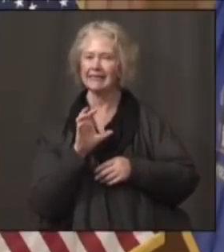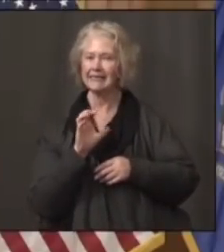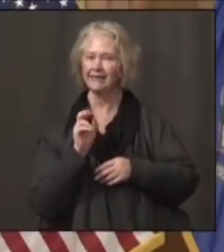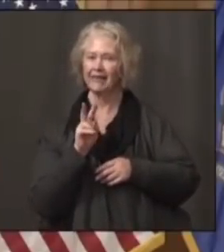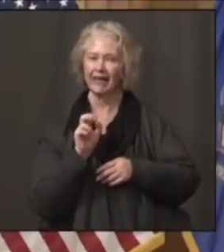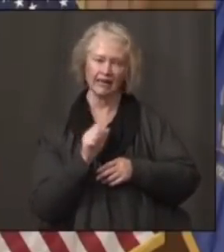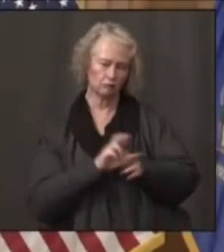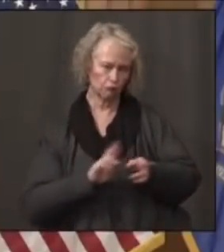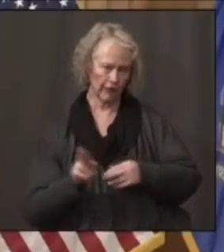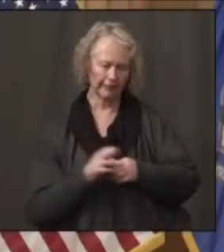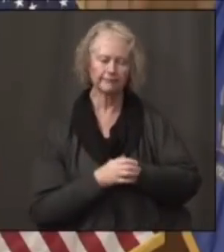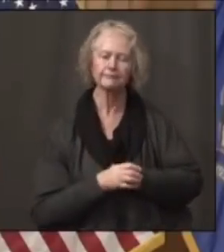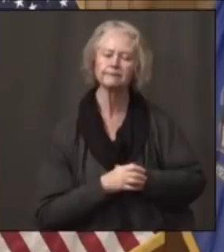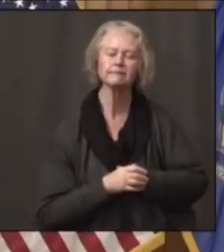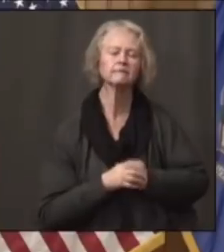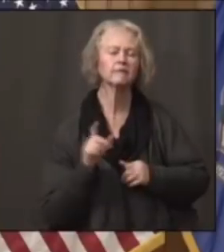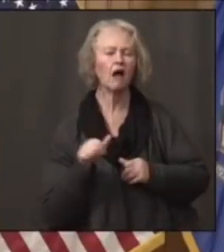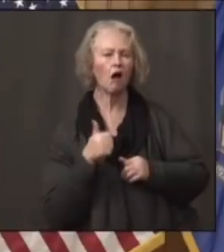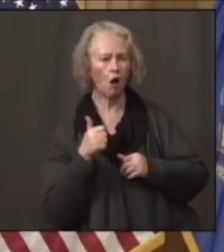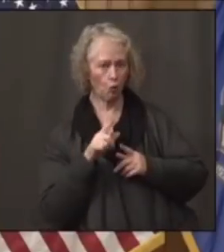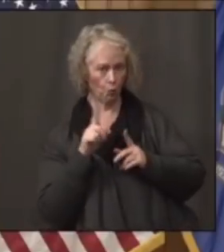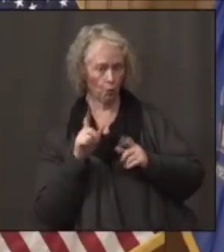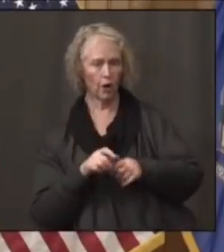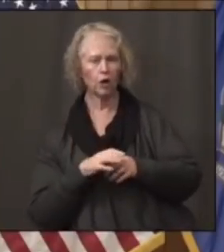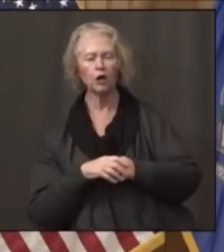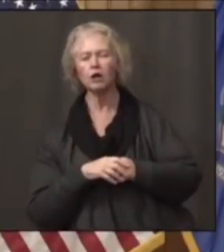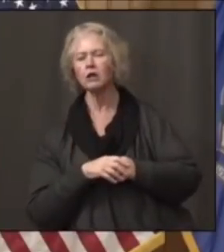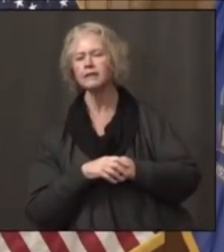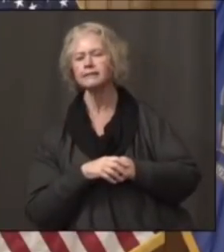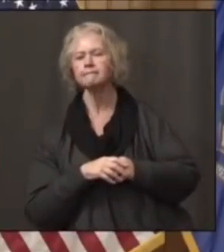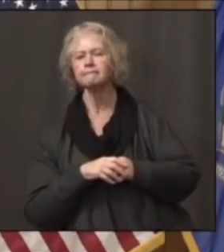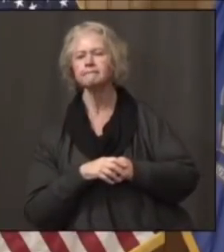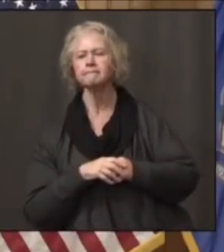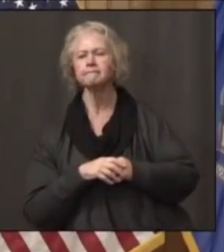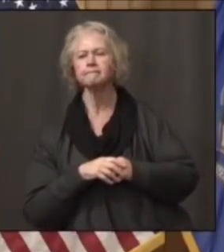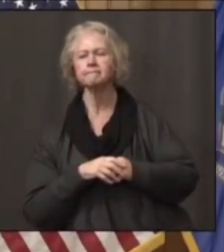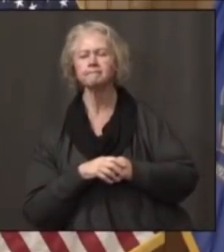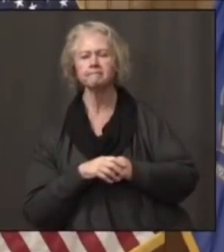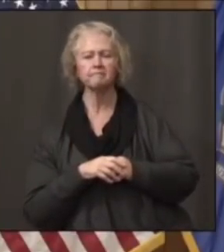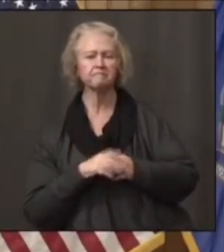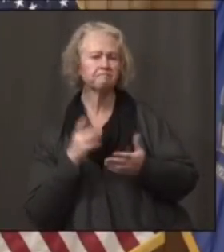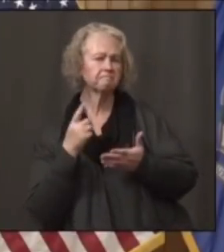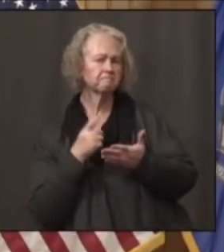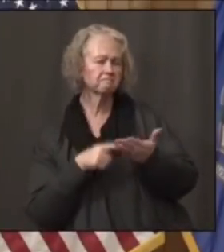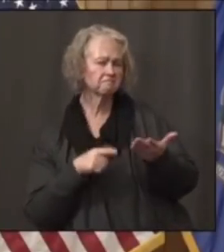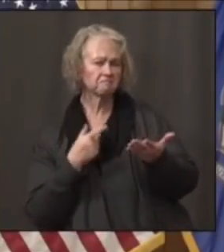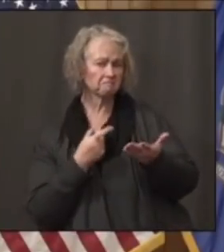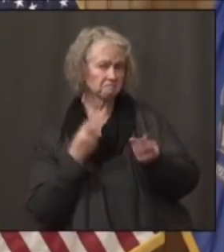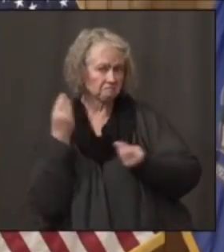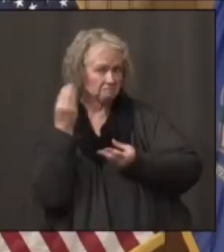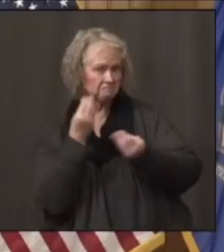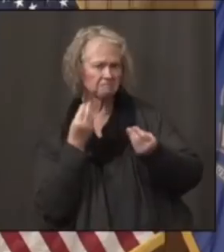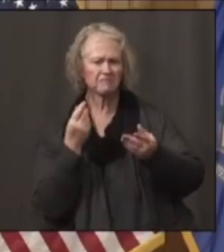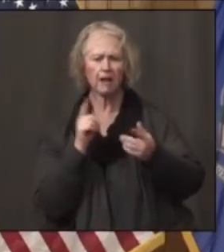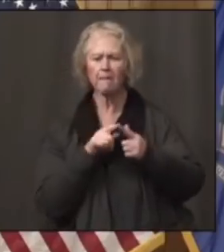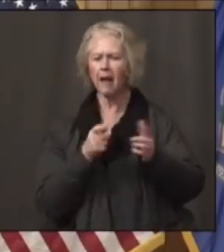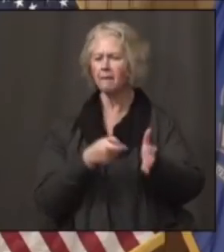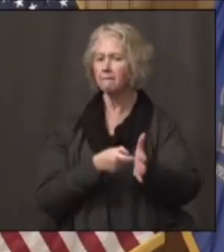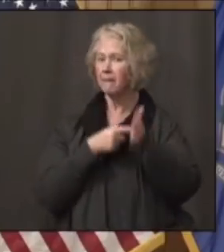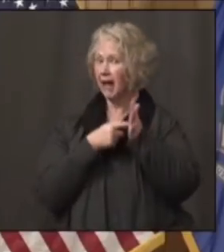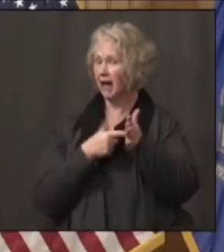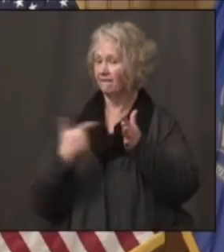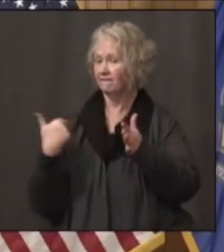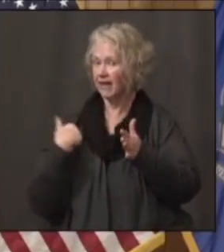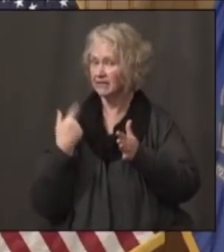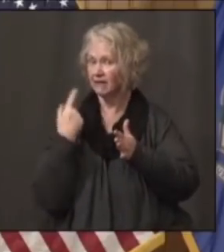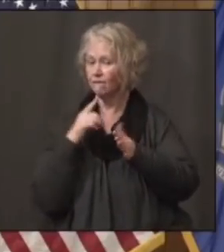Thank you. And then one other question. What considerations have been given for mandatory vaccines for